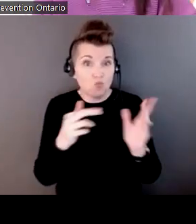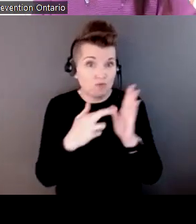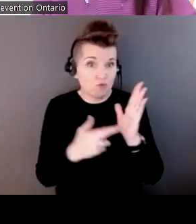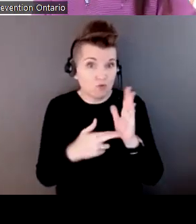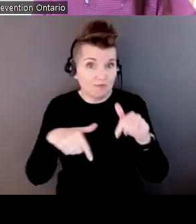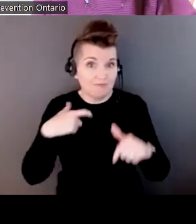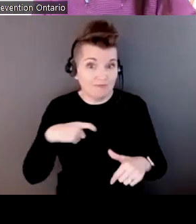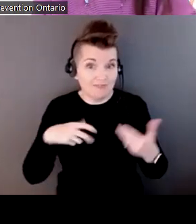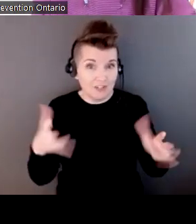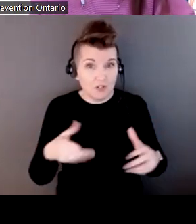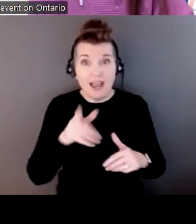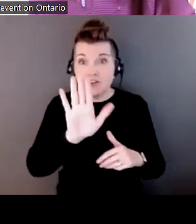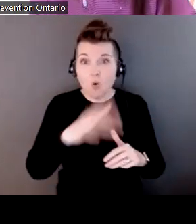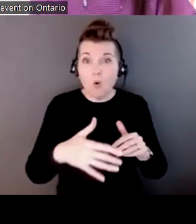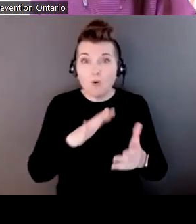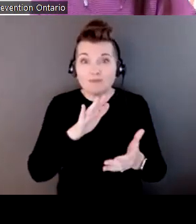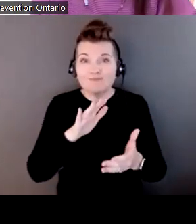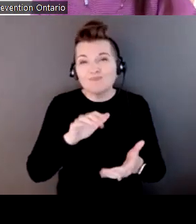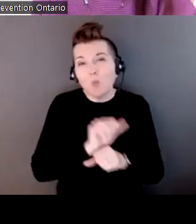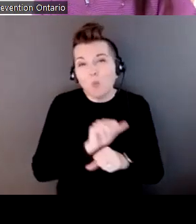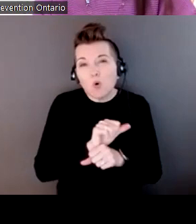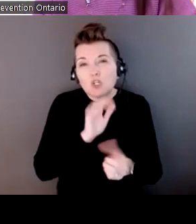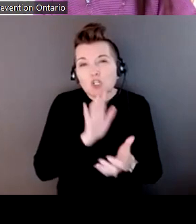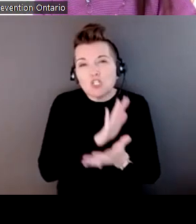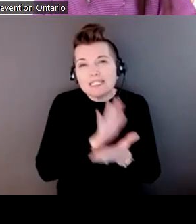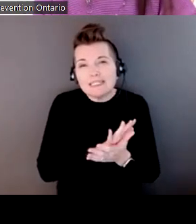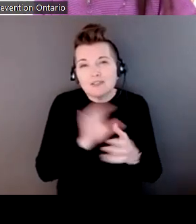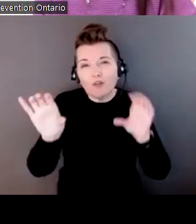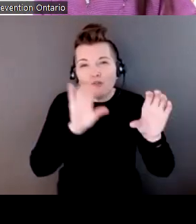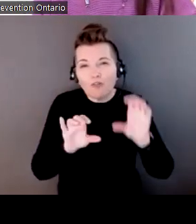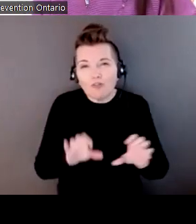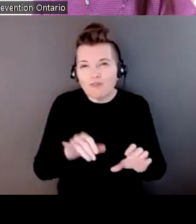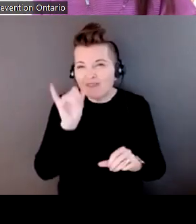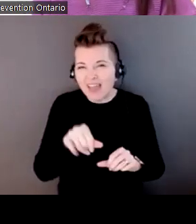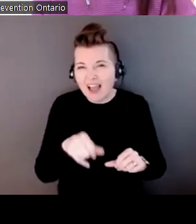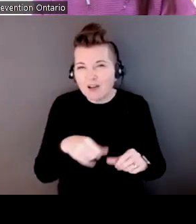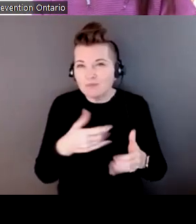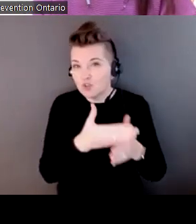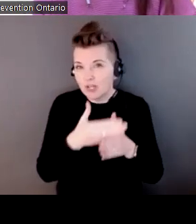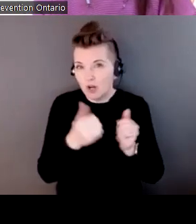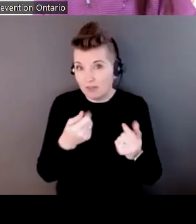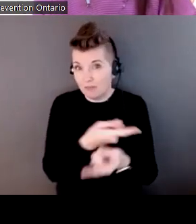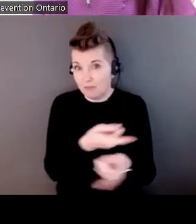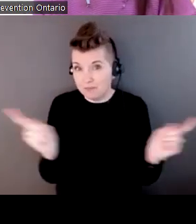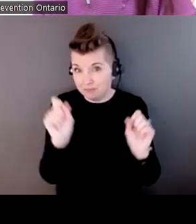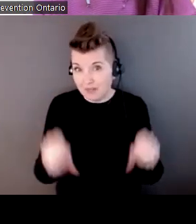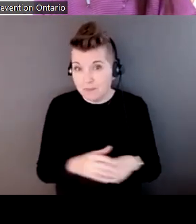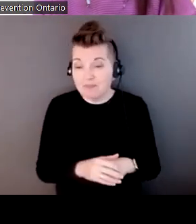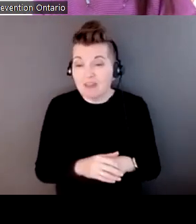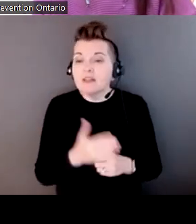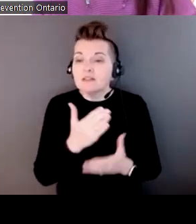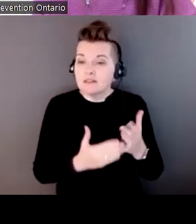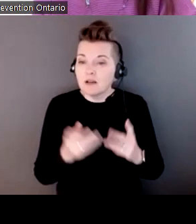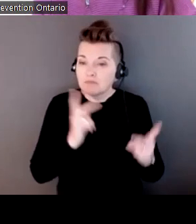that you showed, that might be helpful for people as well. So there's a couple questions that people are just starting to come on in